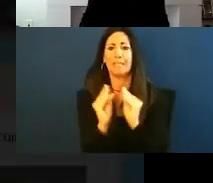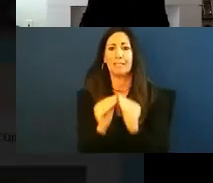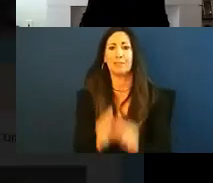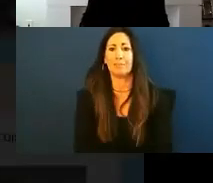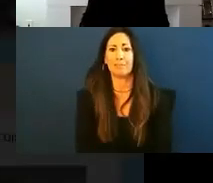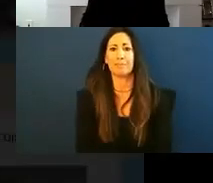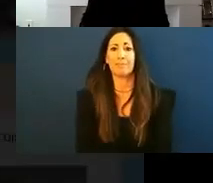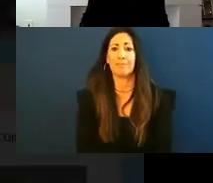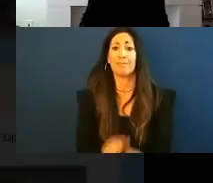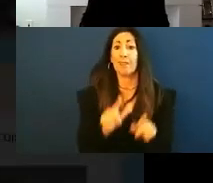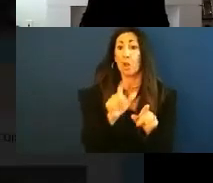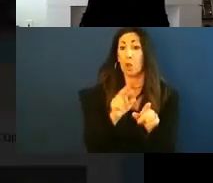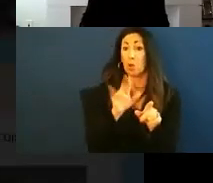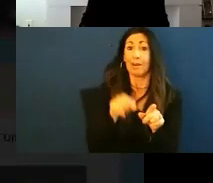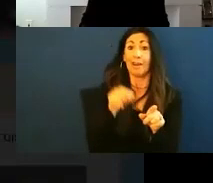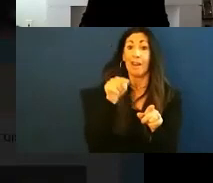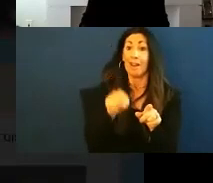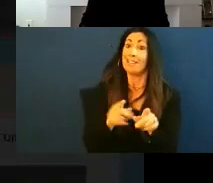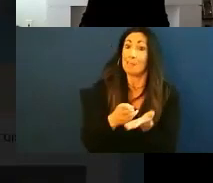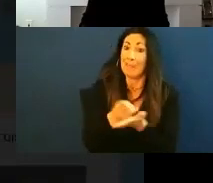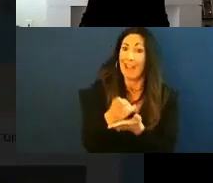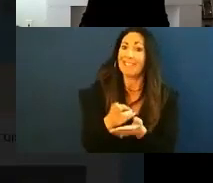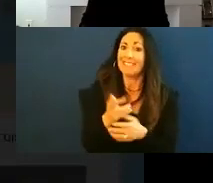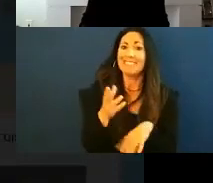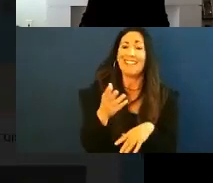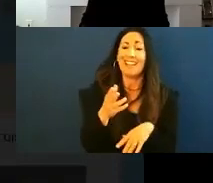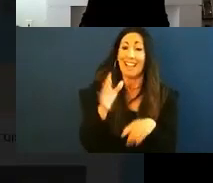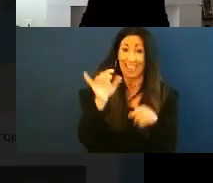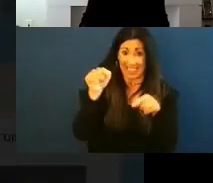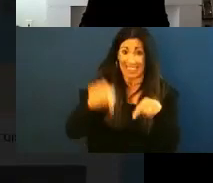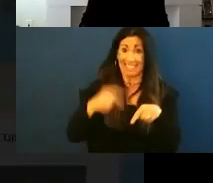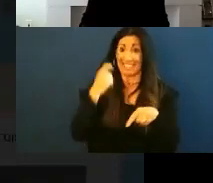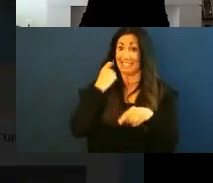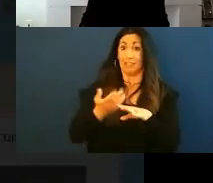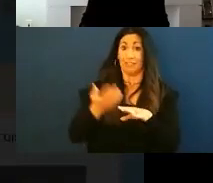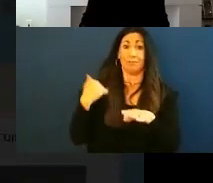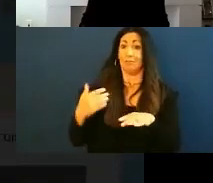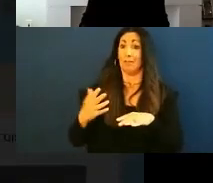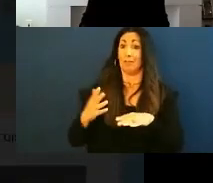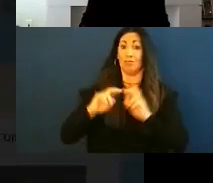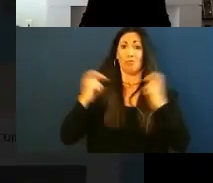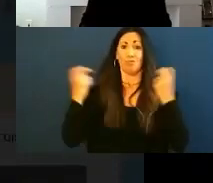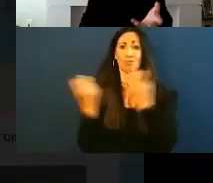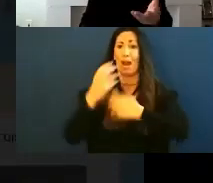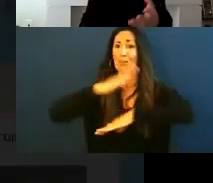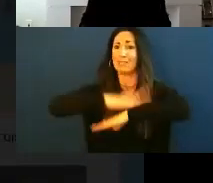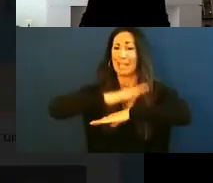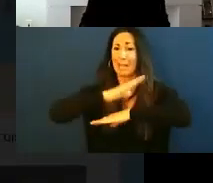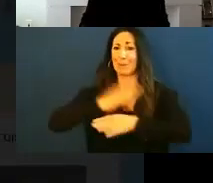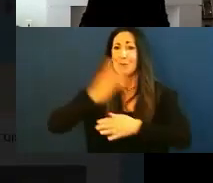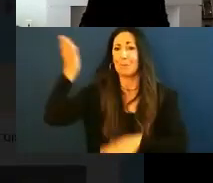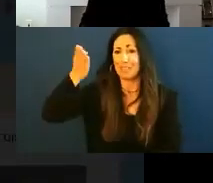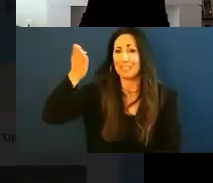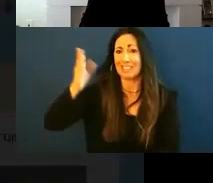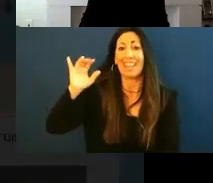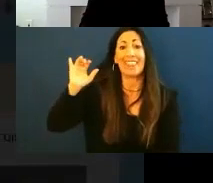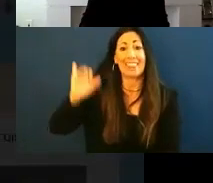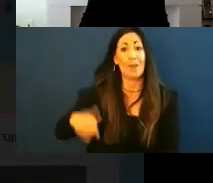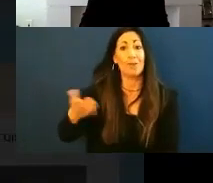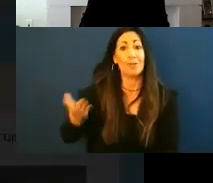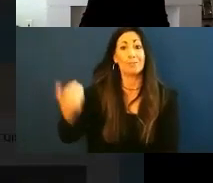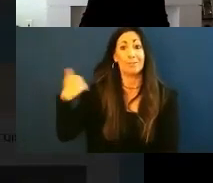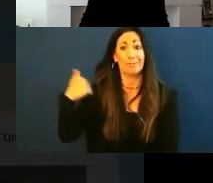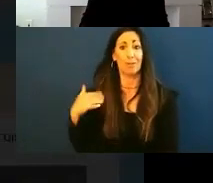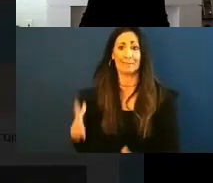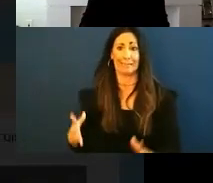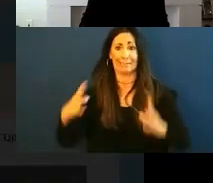honest, this was a roundtable. This was a roundtable presentation. That was what it was accepted